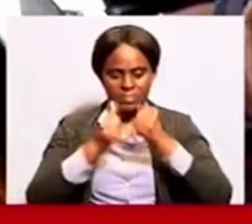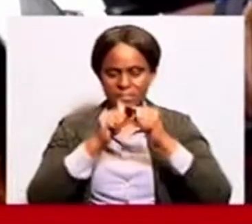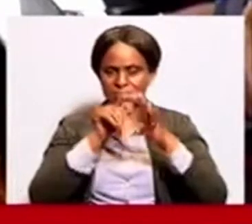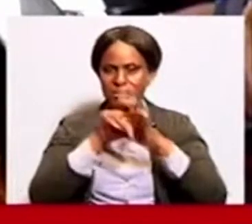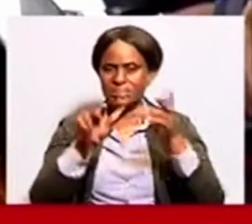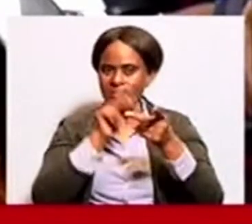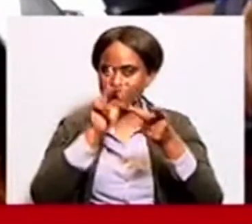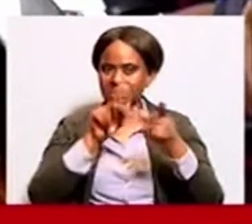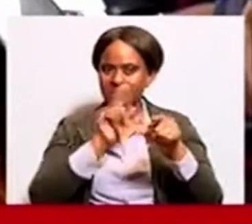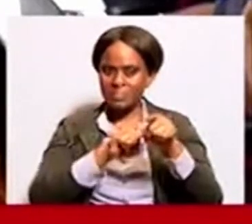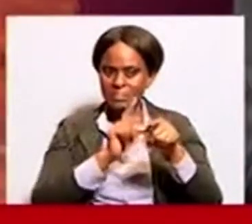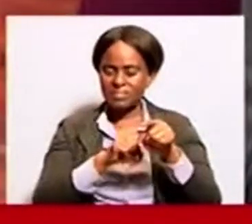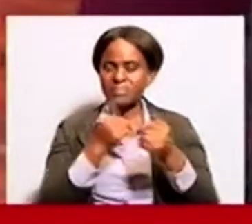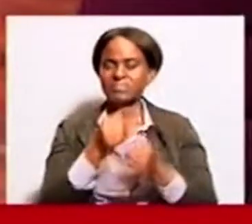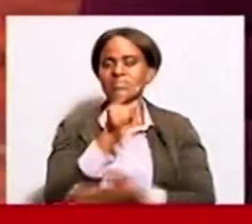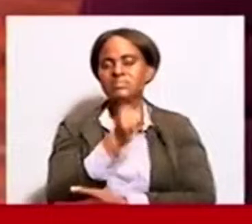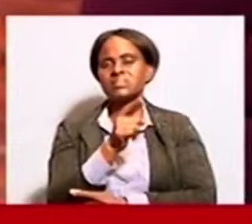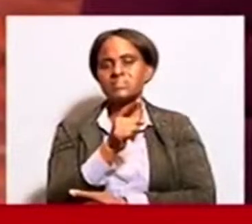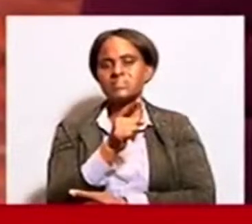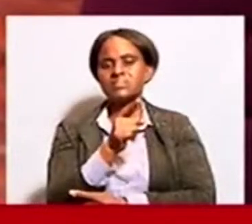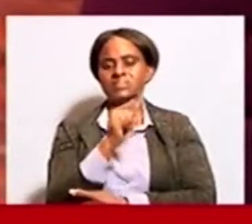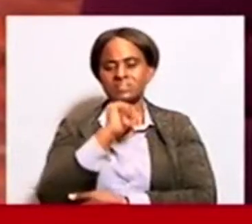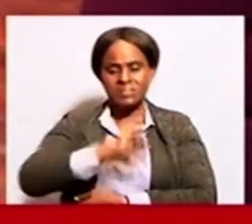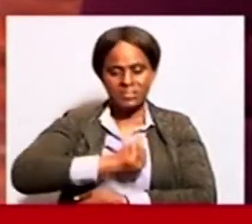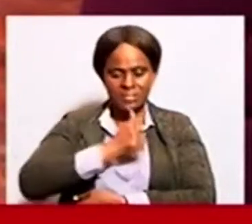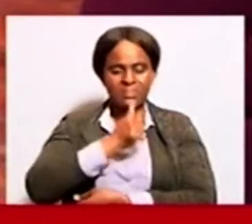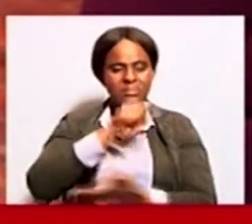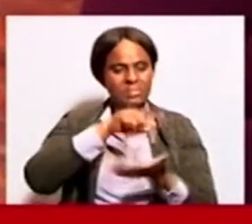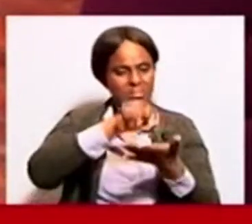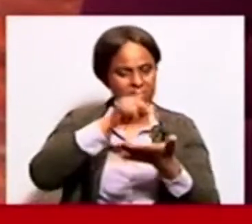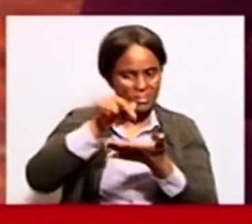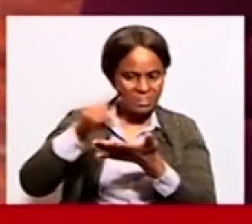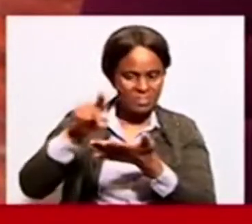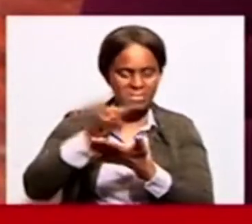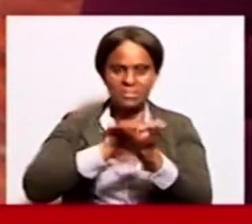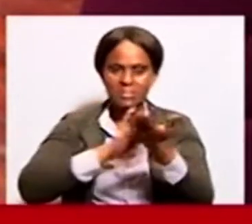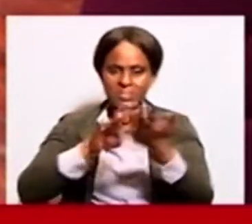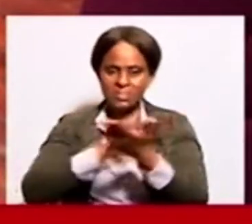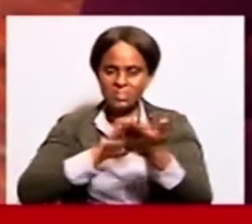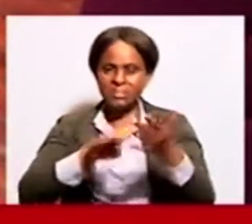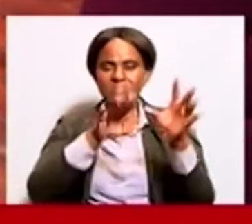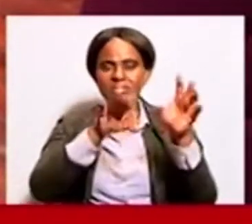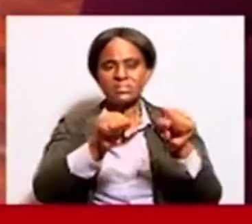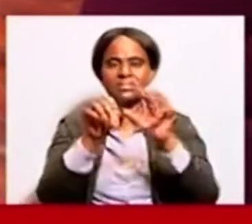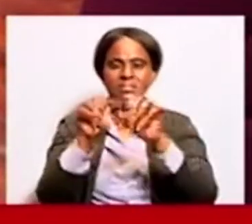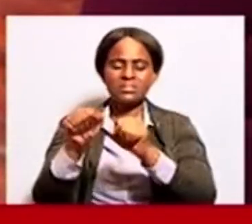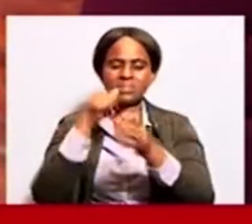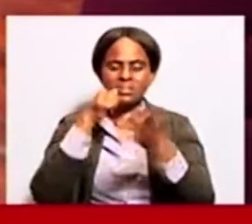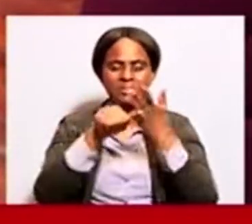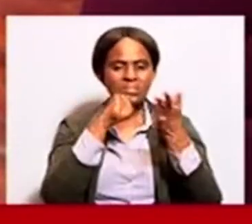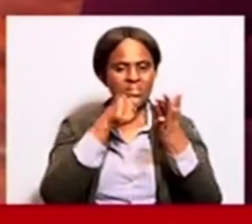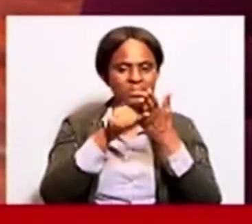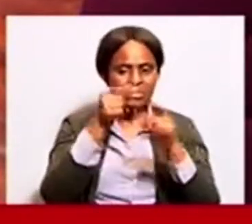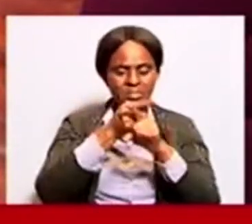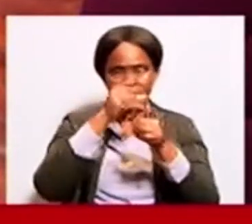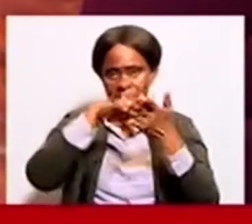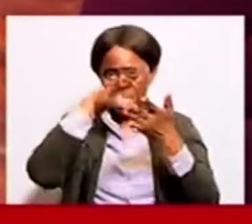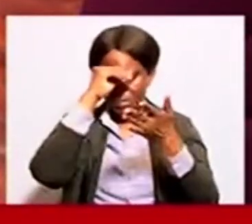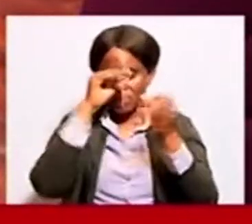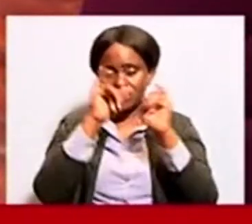time, we were paying based on the confirmation letter from the learning